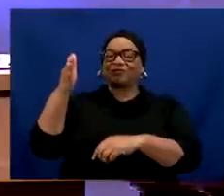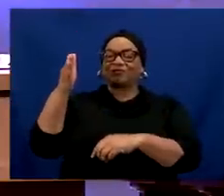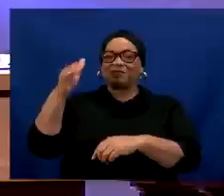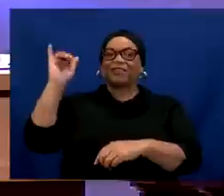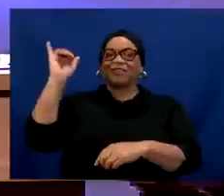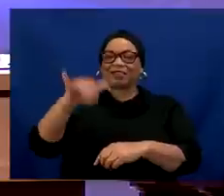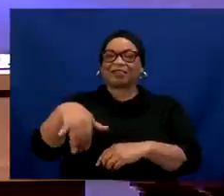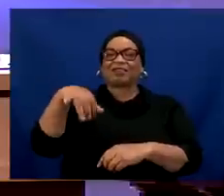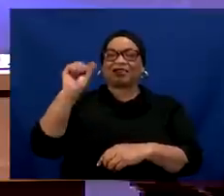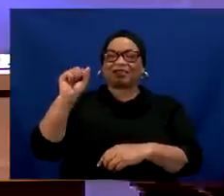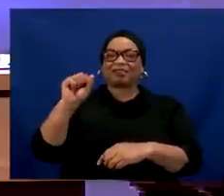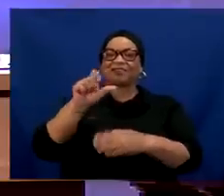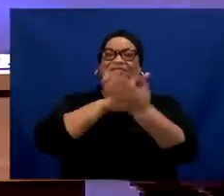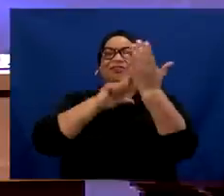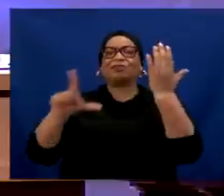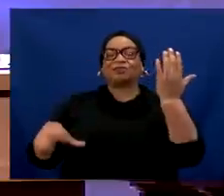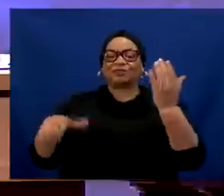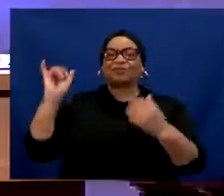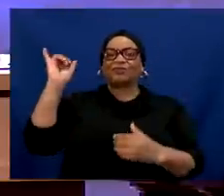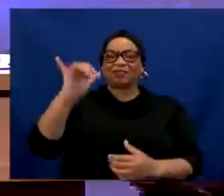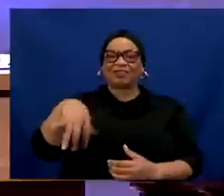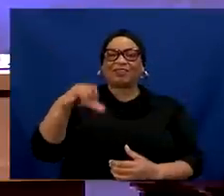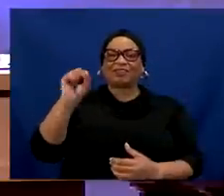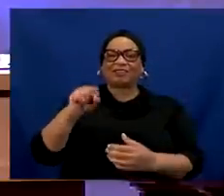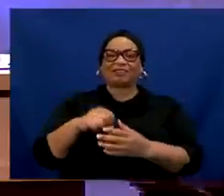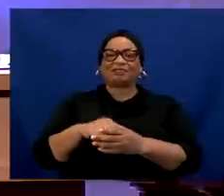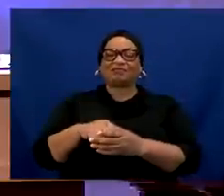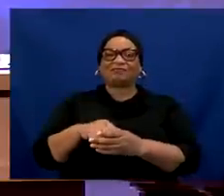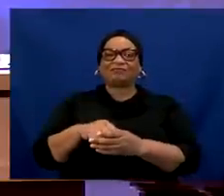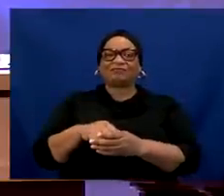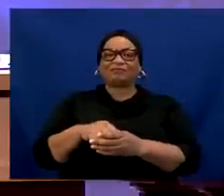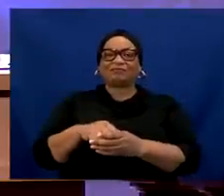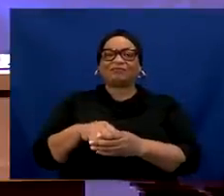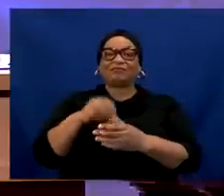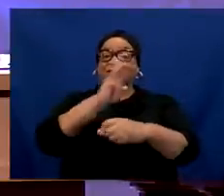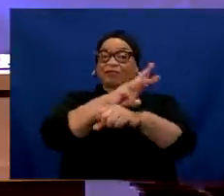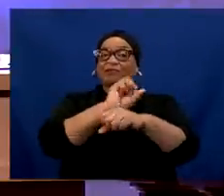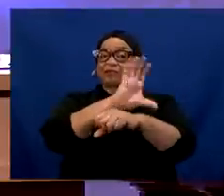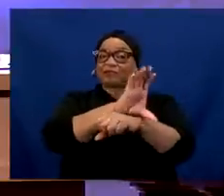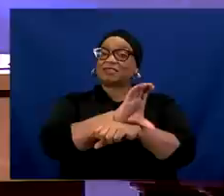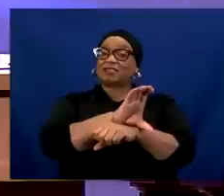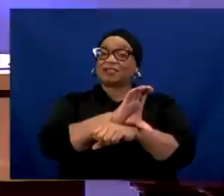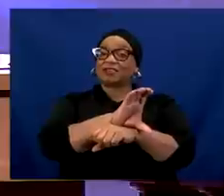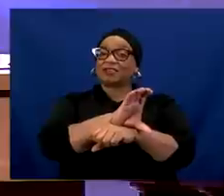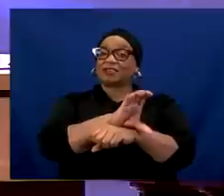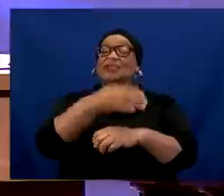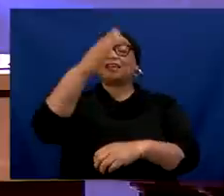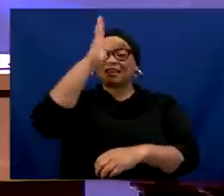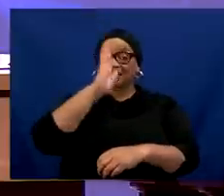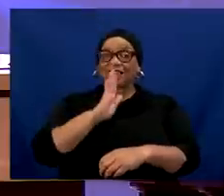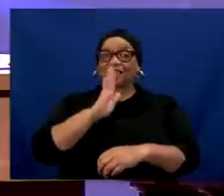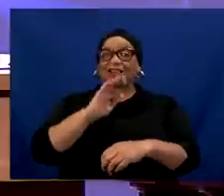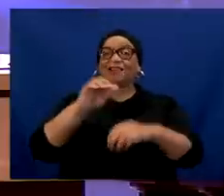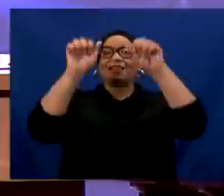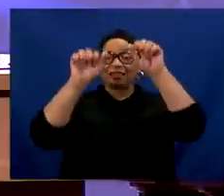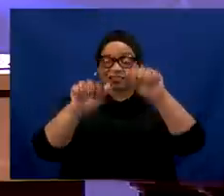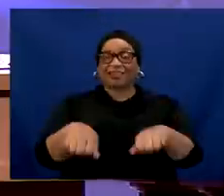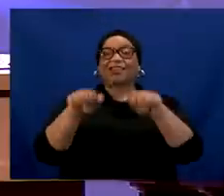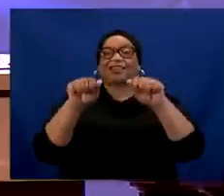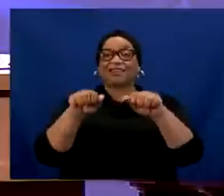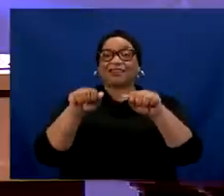yes, Lord, yes. Wheeler Avenue Baptist Church, God